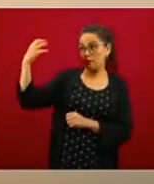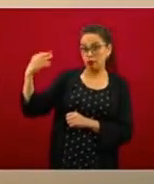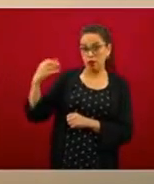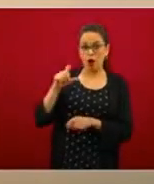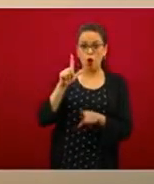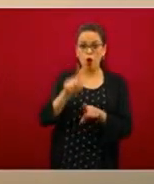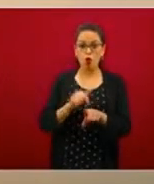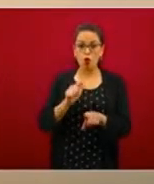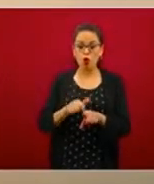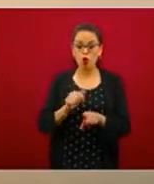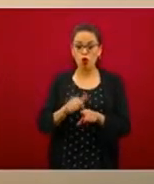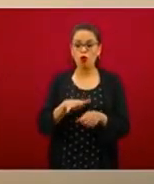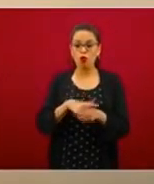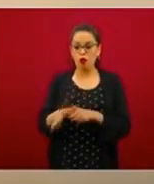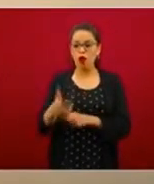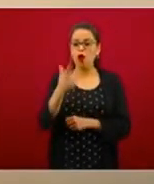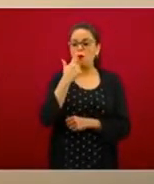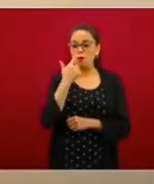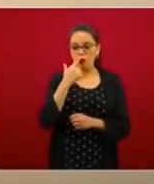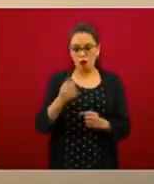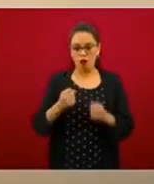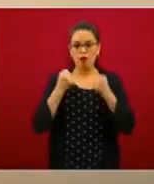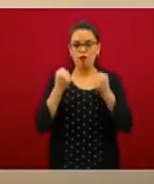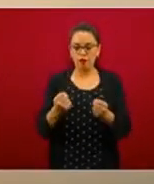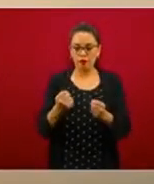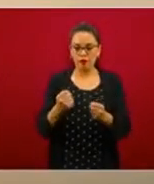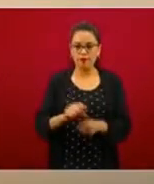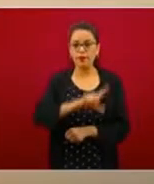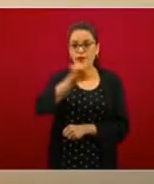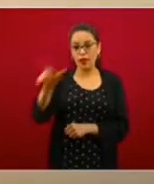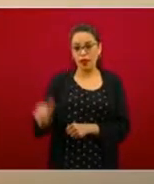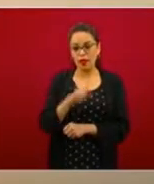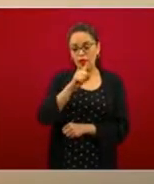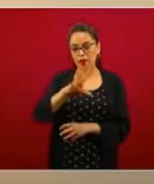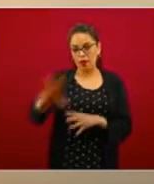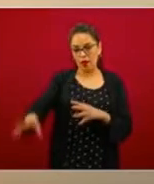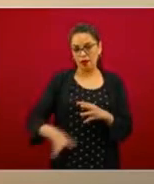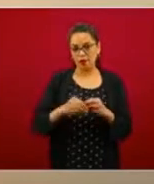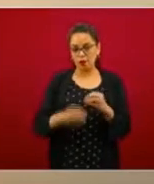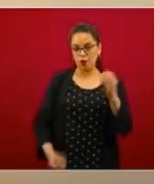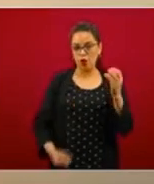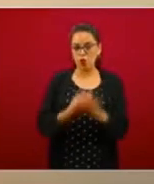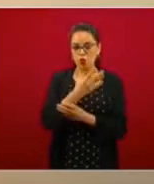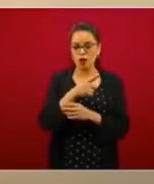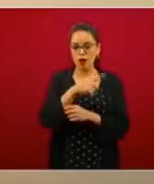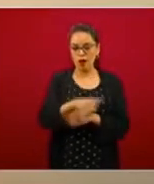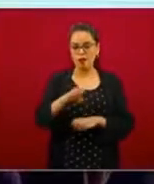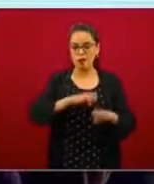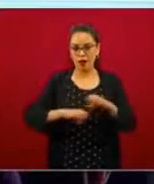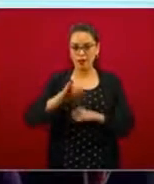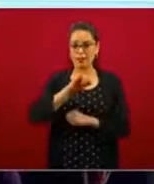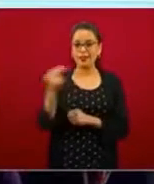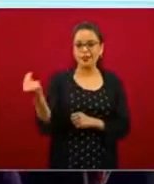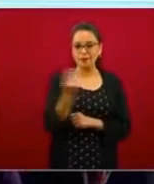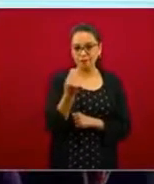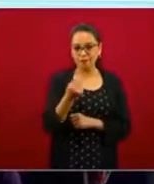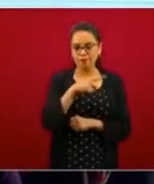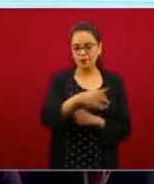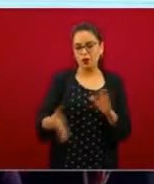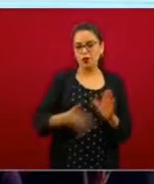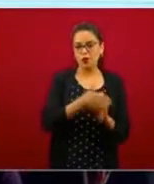risk situation when it comes to orange, or a maximum risk when it comes to red ones. The